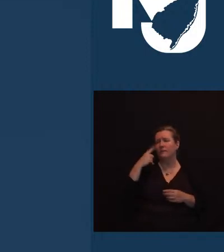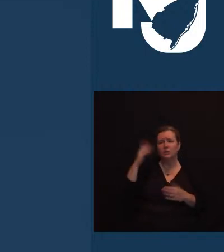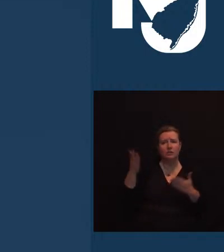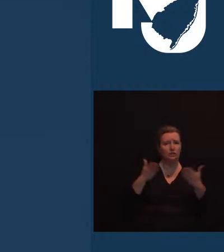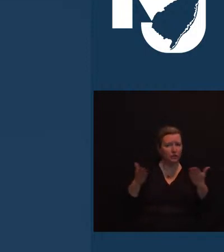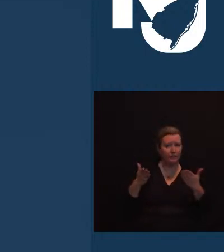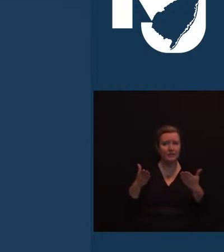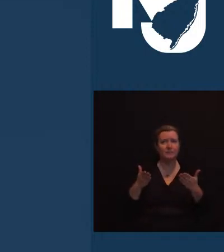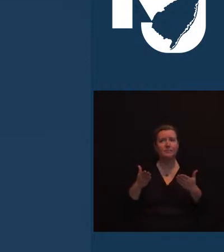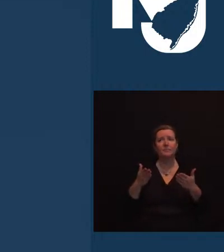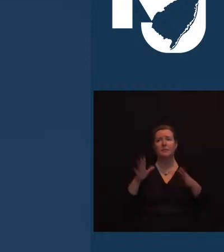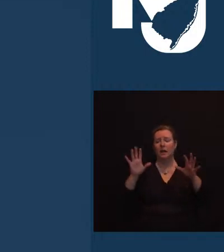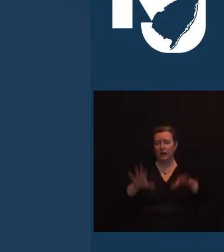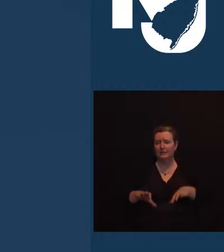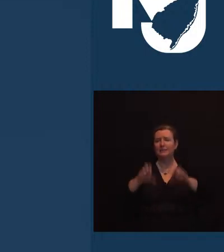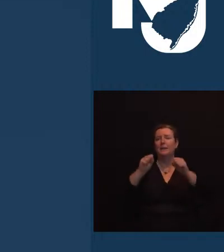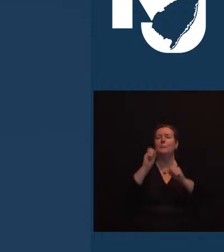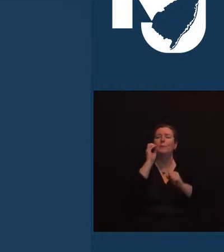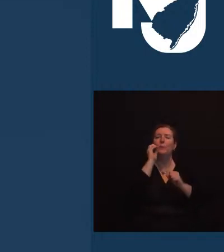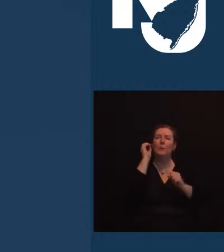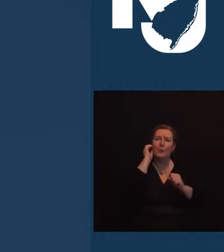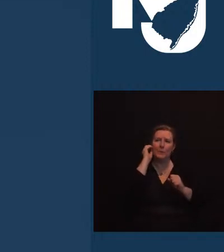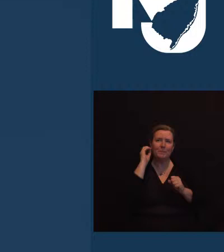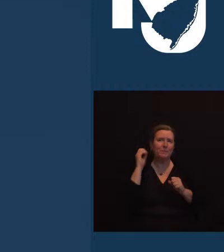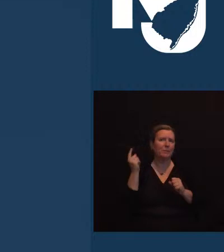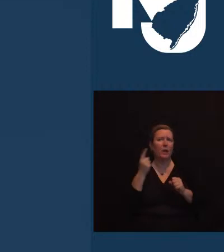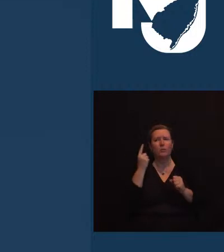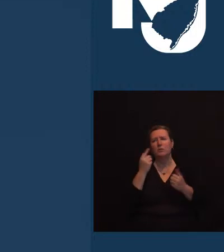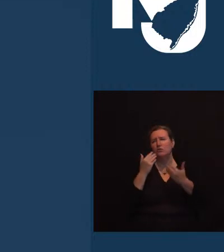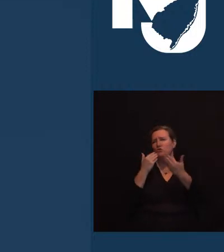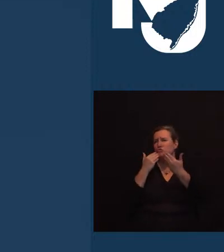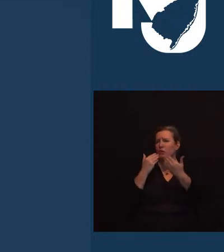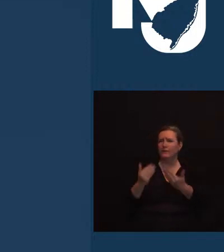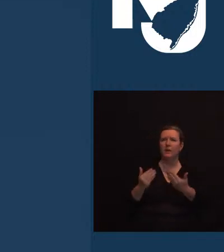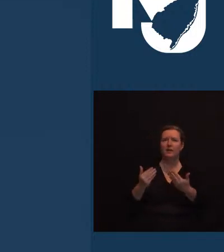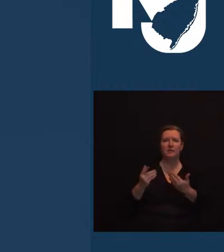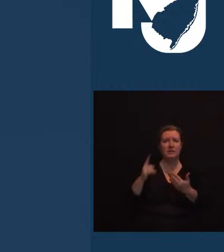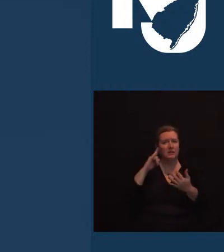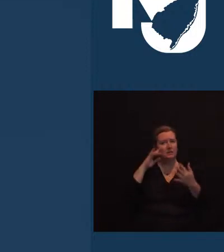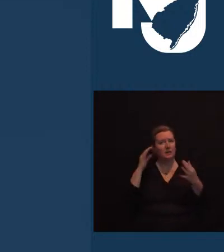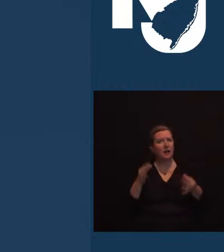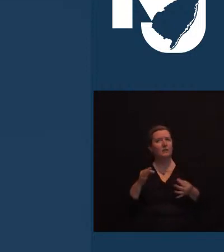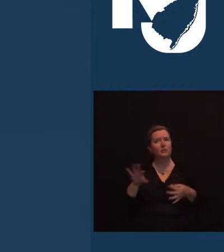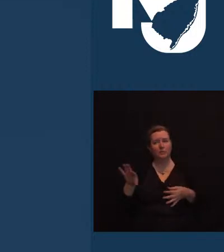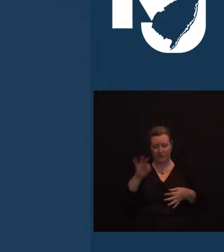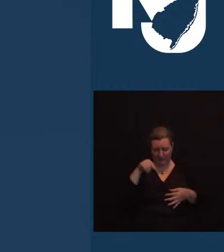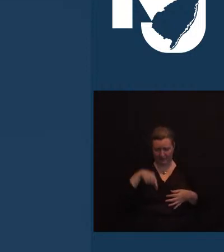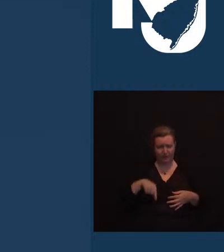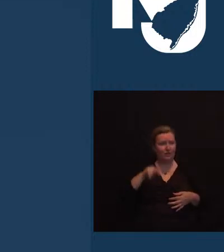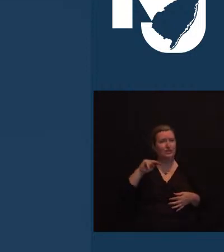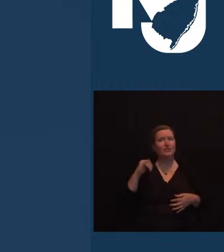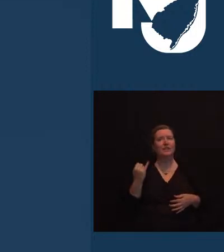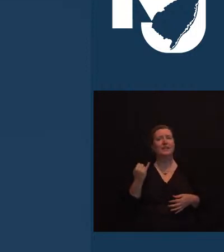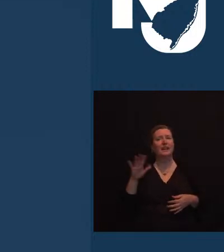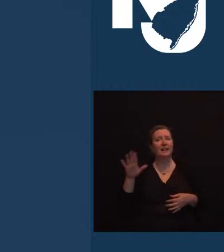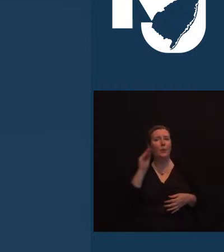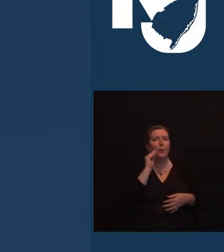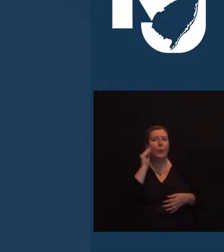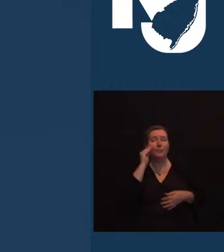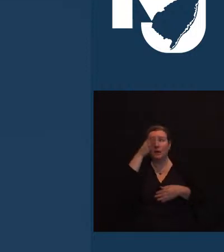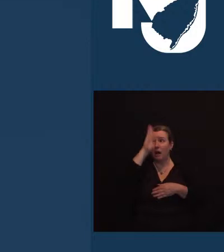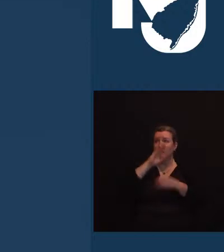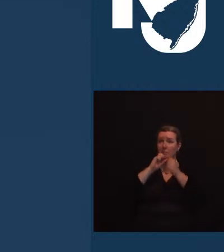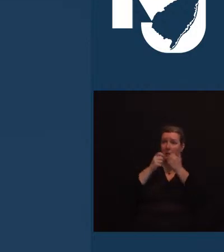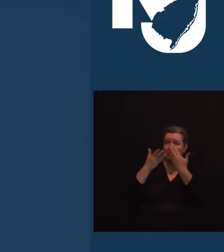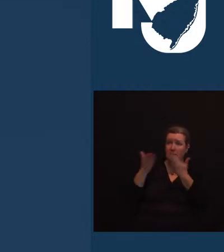adopted nation. We are forever grateful that he chose to find his American dream right here in New Jersey, and may God bless and watch over his